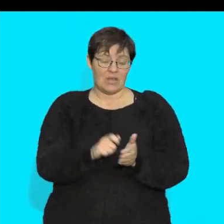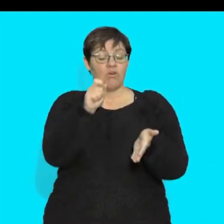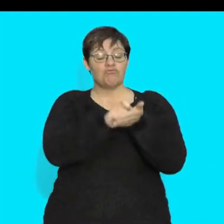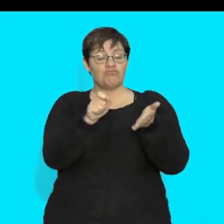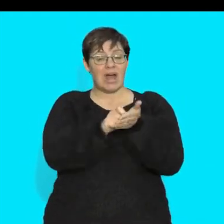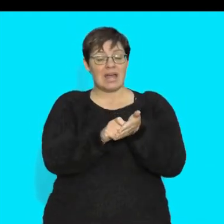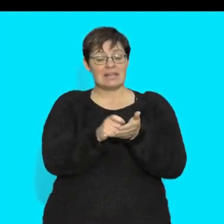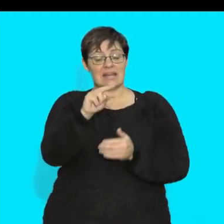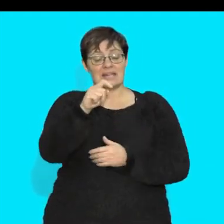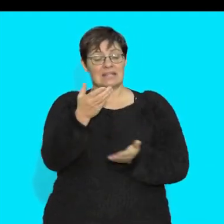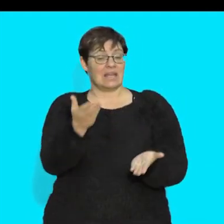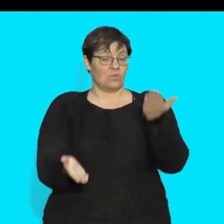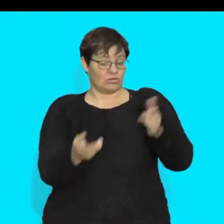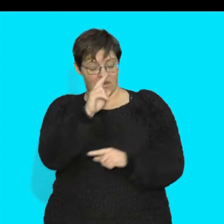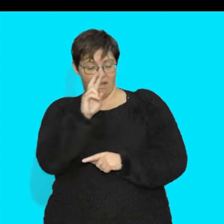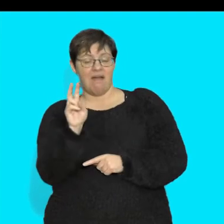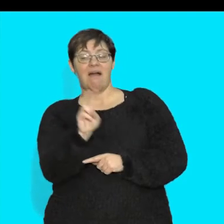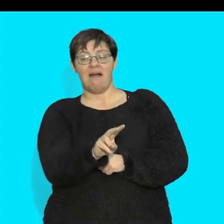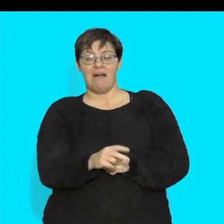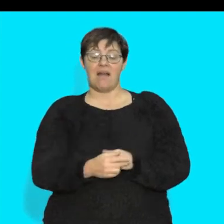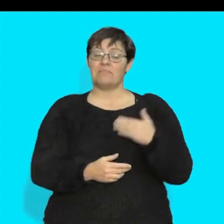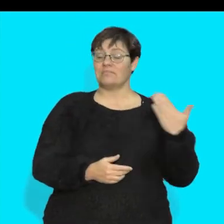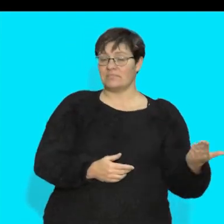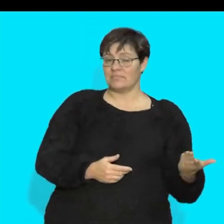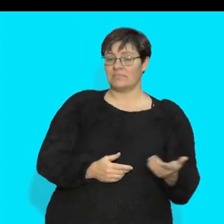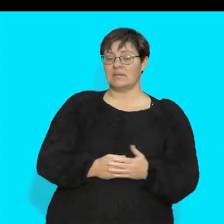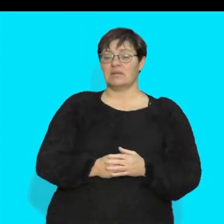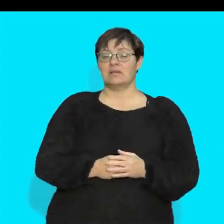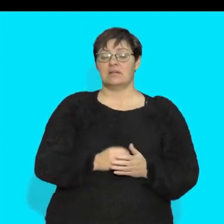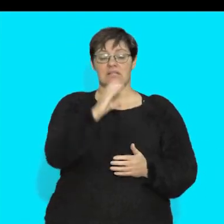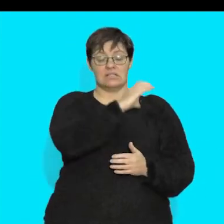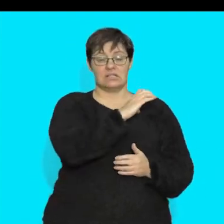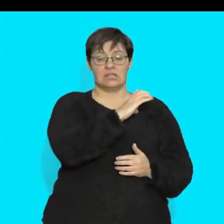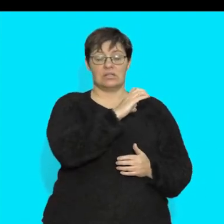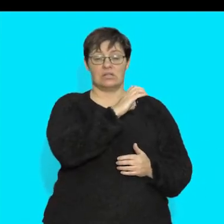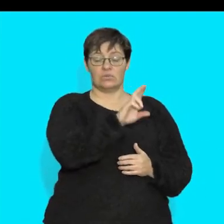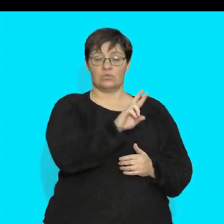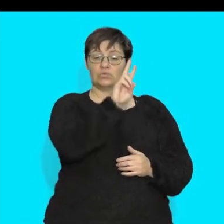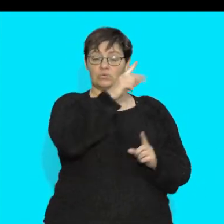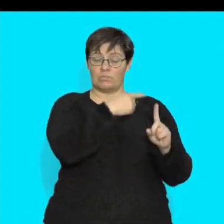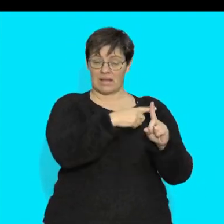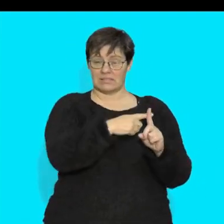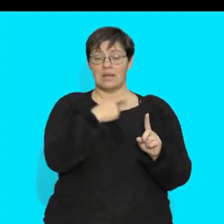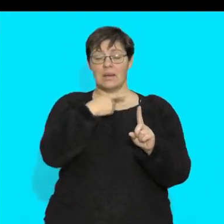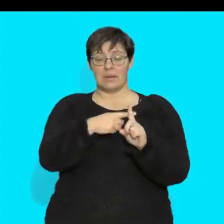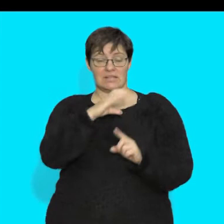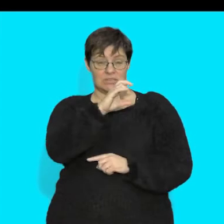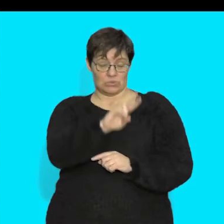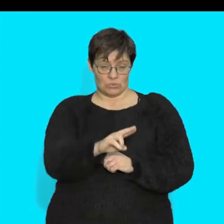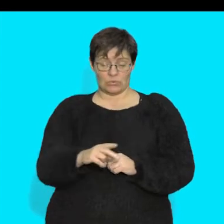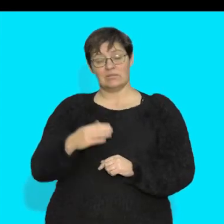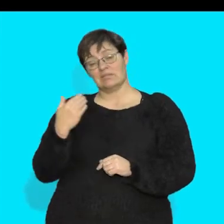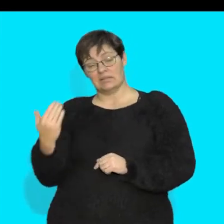equation as well. So when we write the net equation, you'll see that on this side you've got copper 2 plus